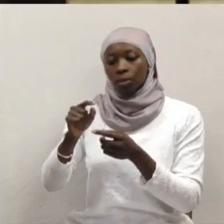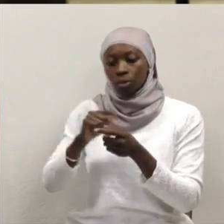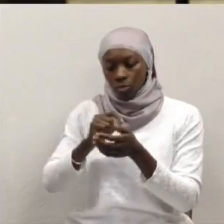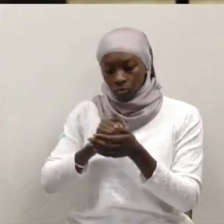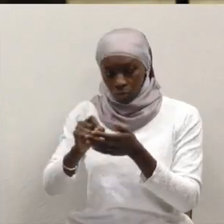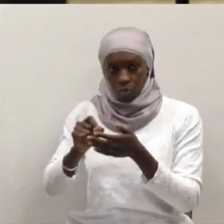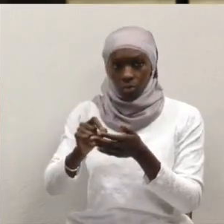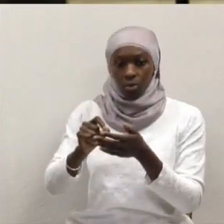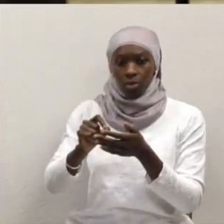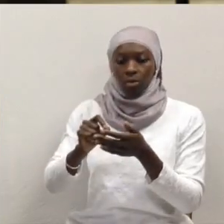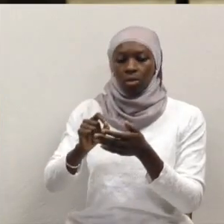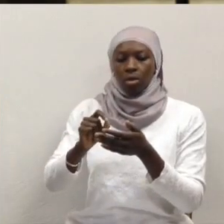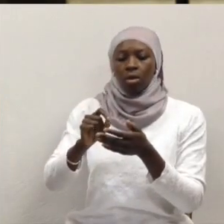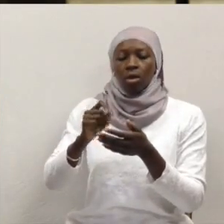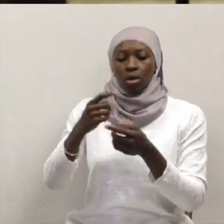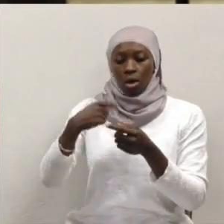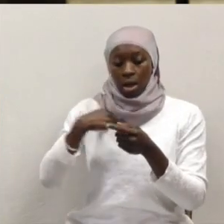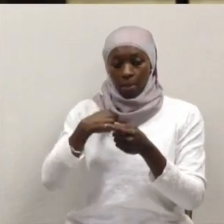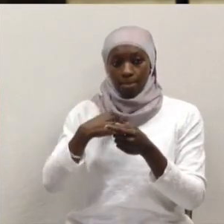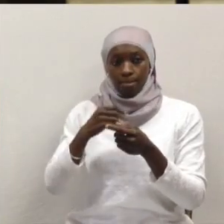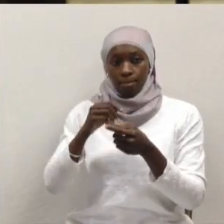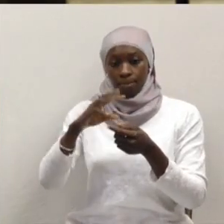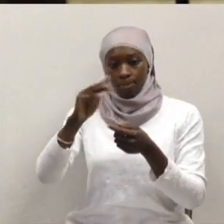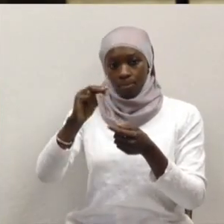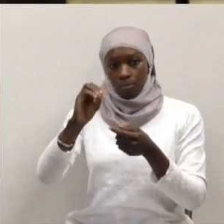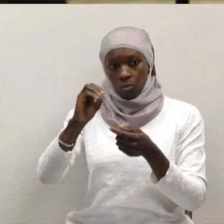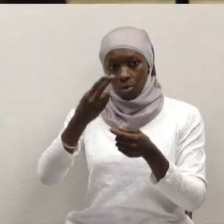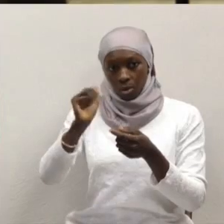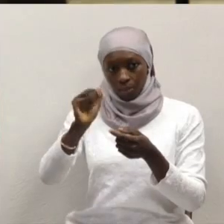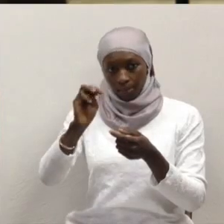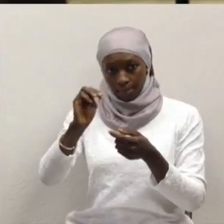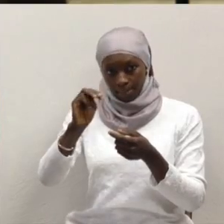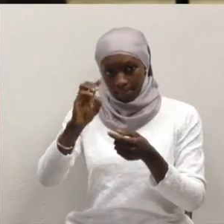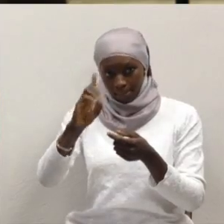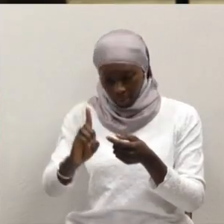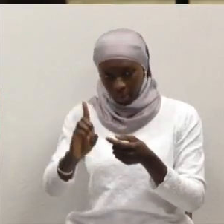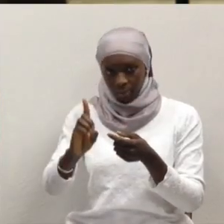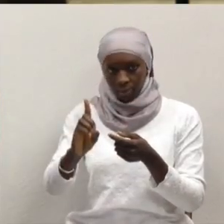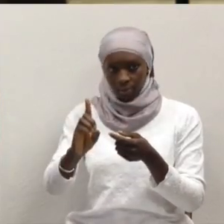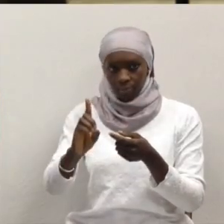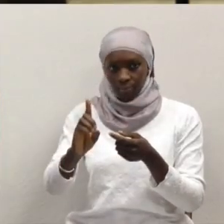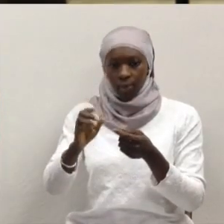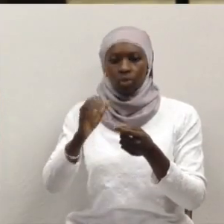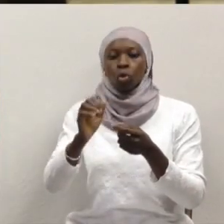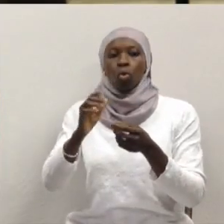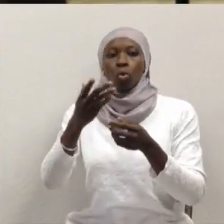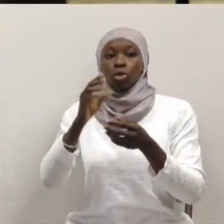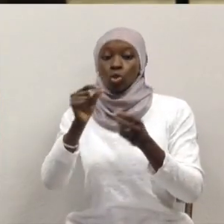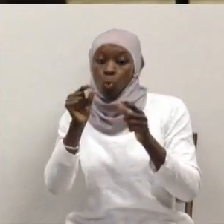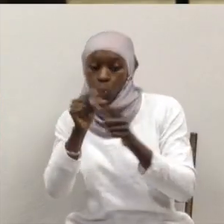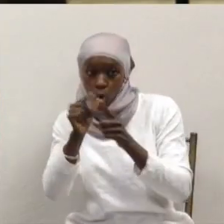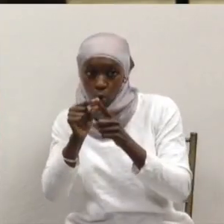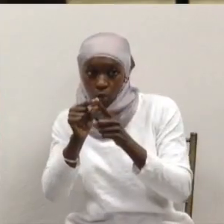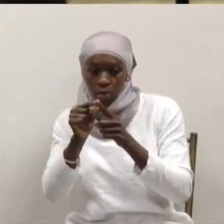Rasulullah. I am going into these details to let you into the real picture. The real picture is